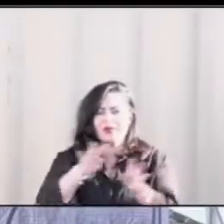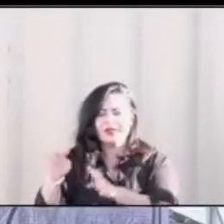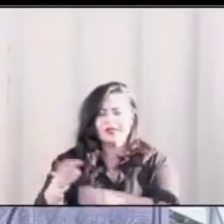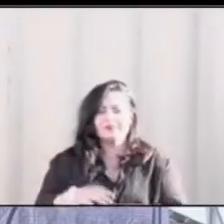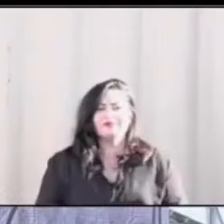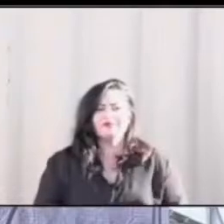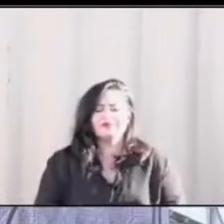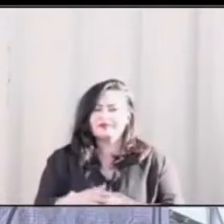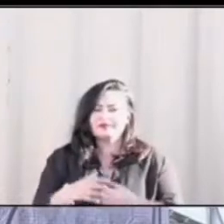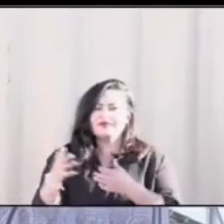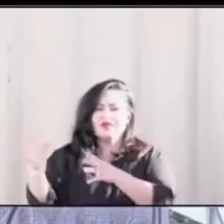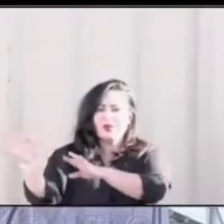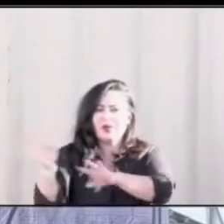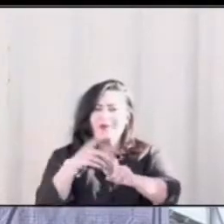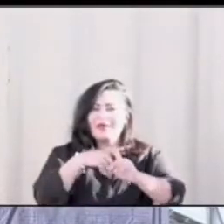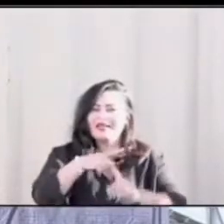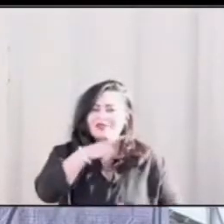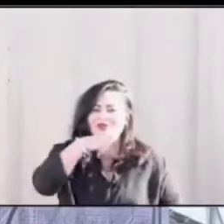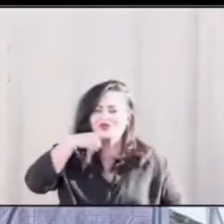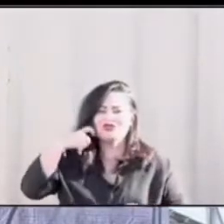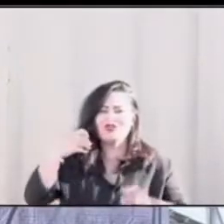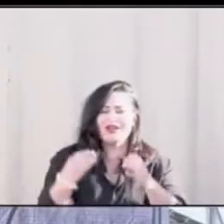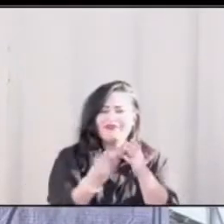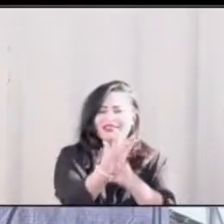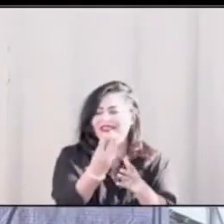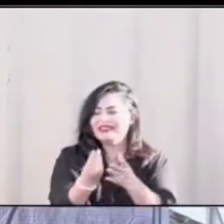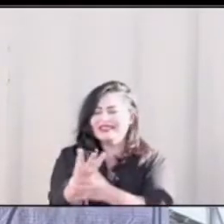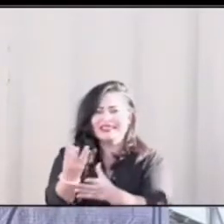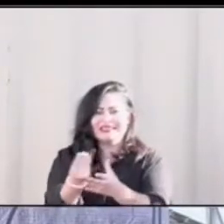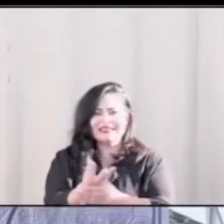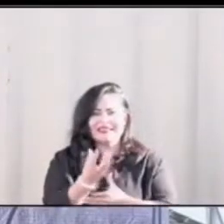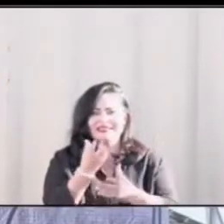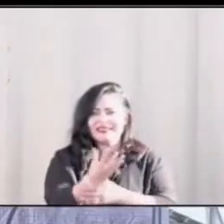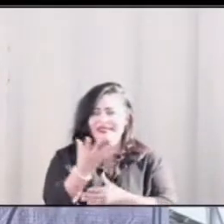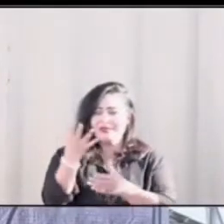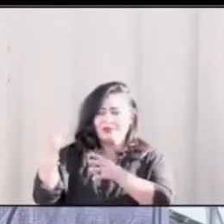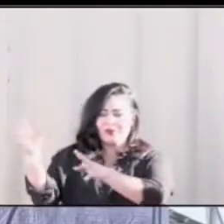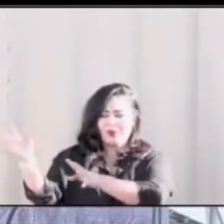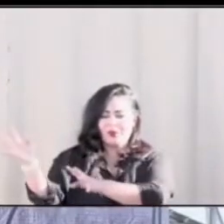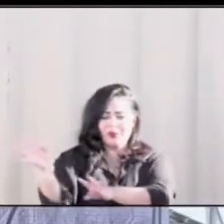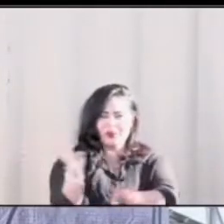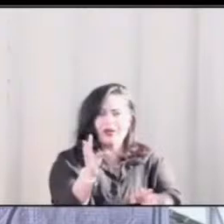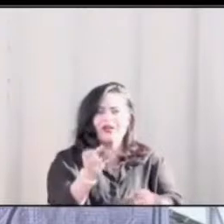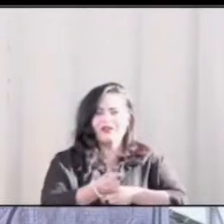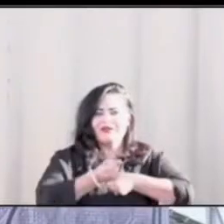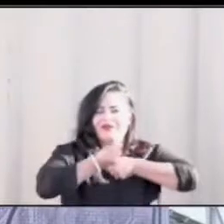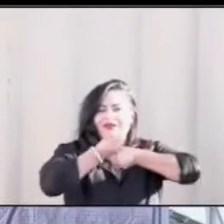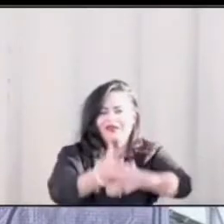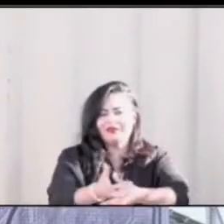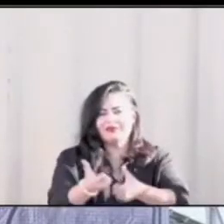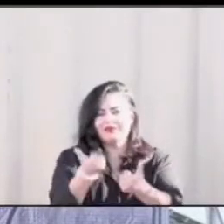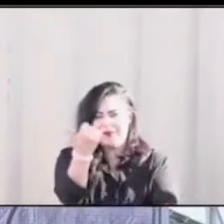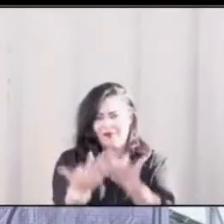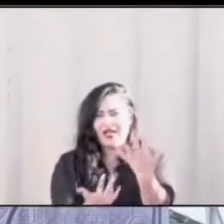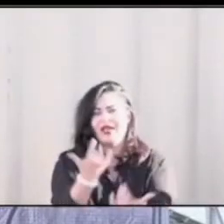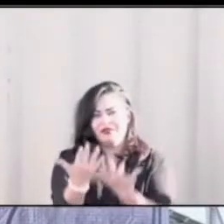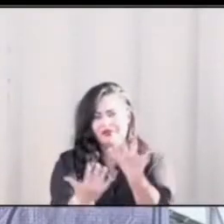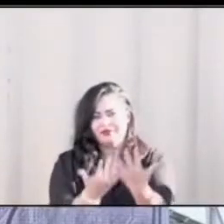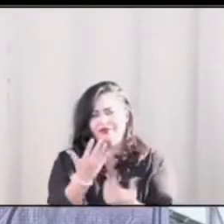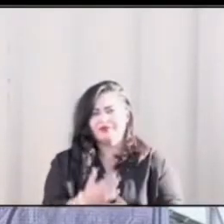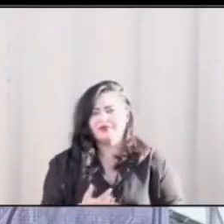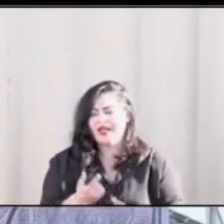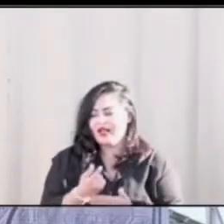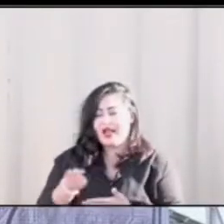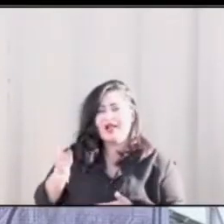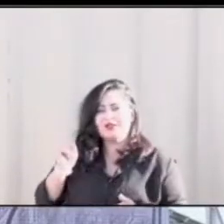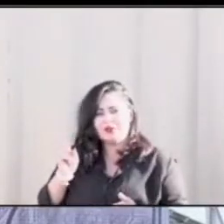there, extremely dry vegetation, led to very extreme fire weather conditions across the incident there last week,